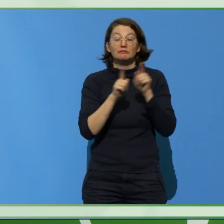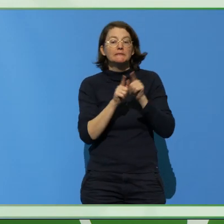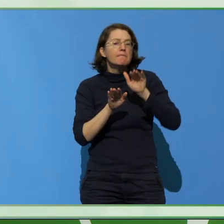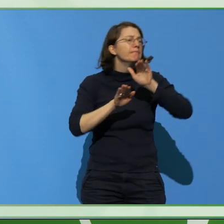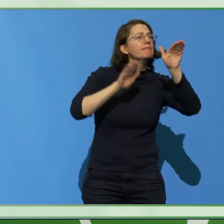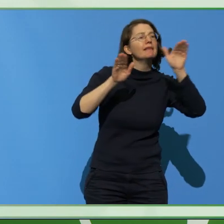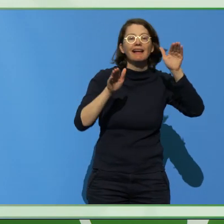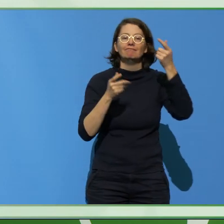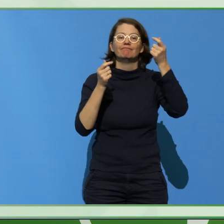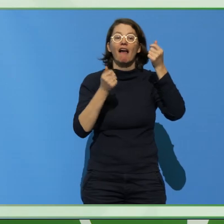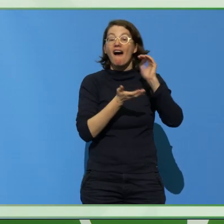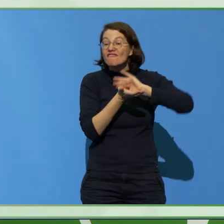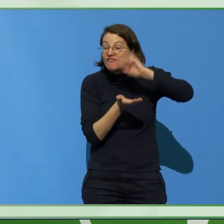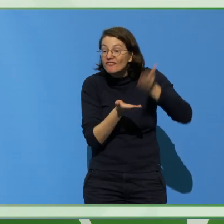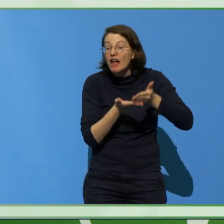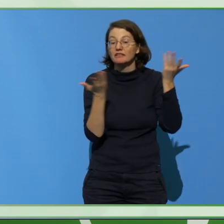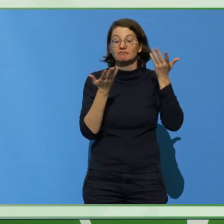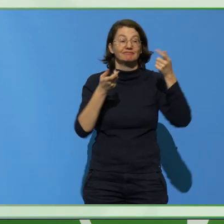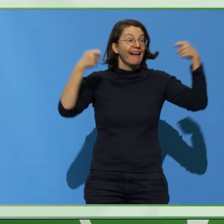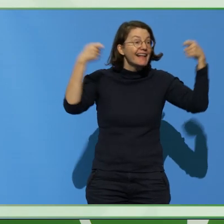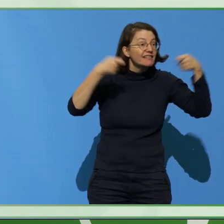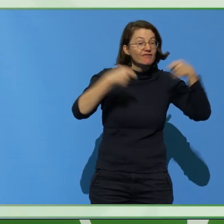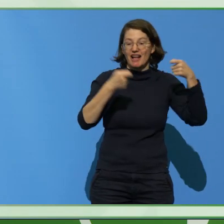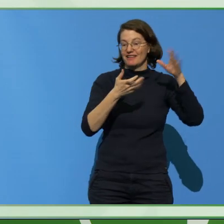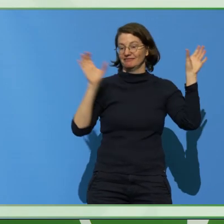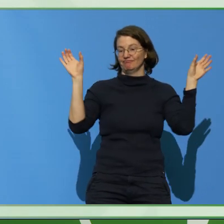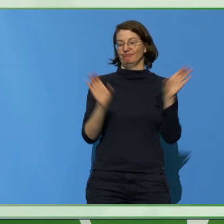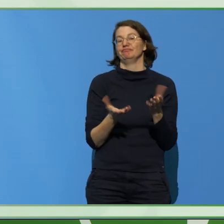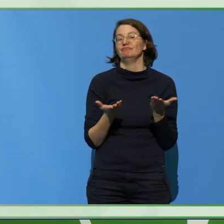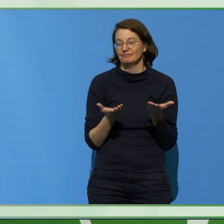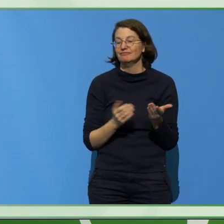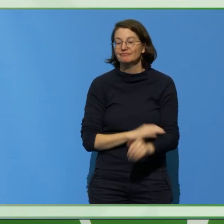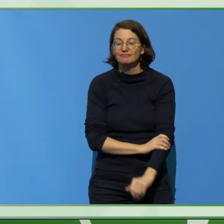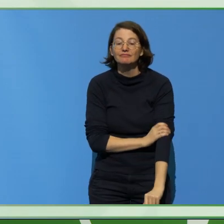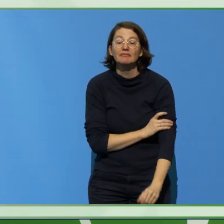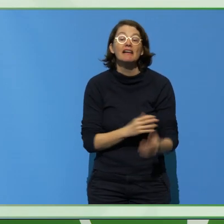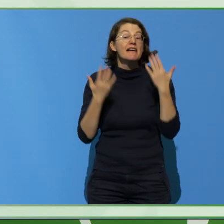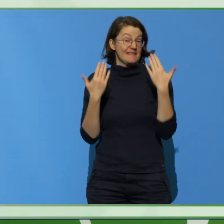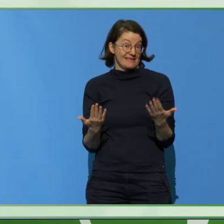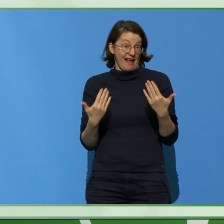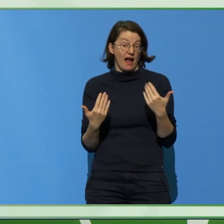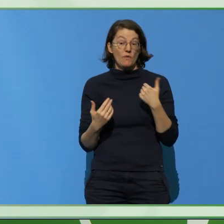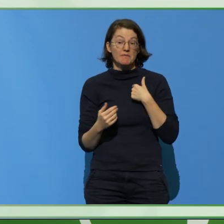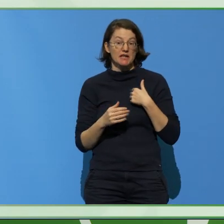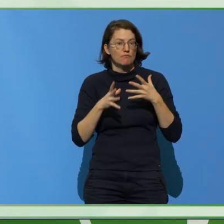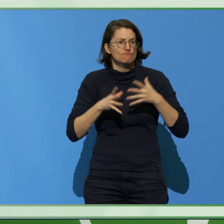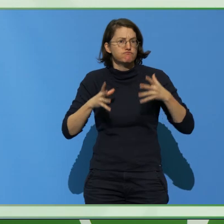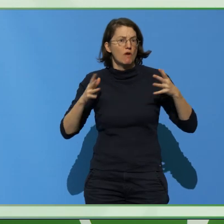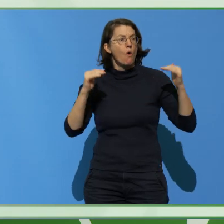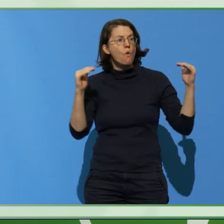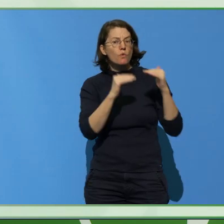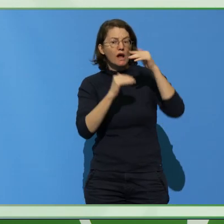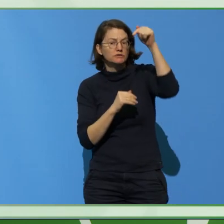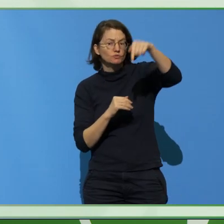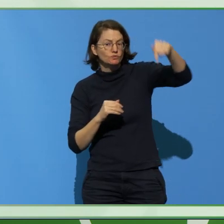So we offer a host of things, an ecosystem and a community. I mentioned